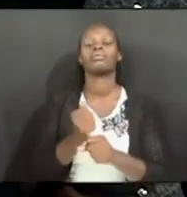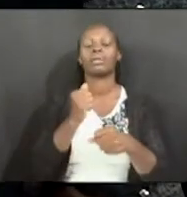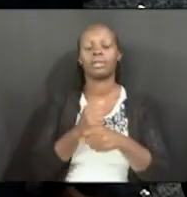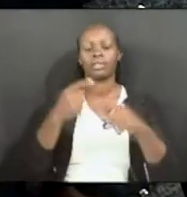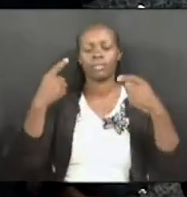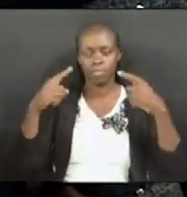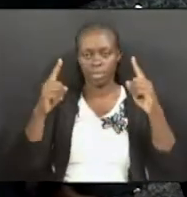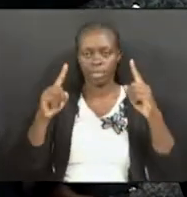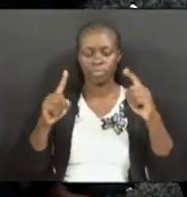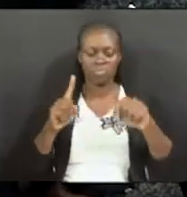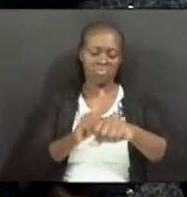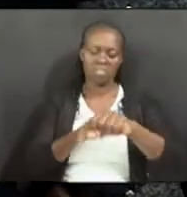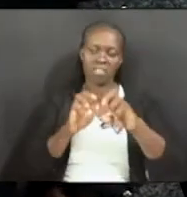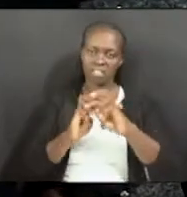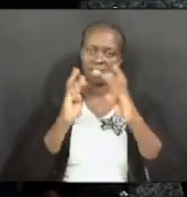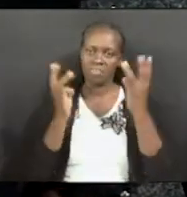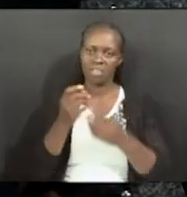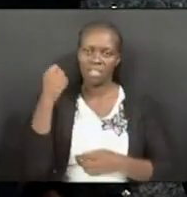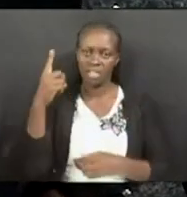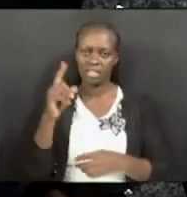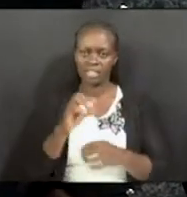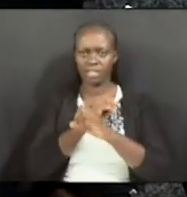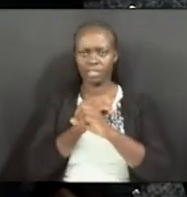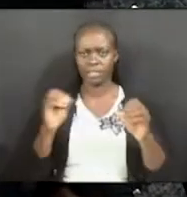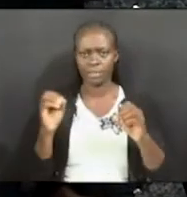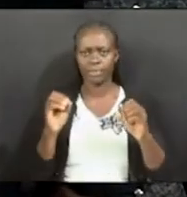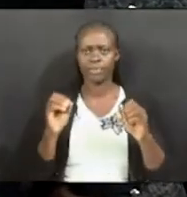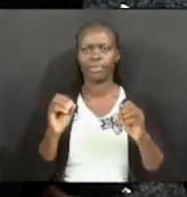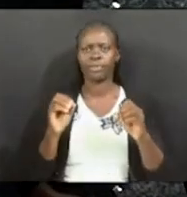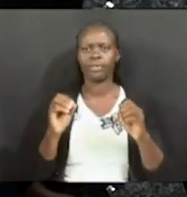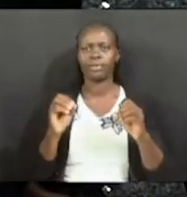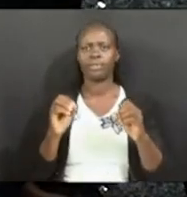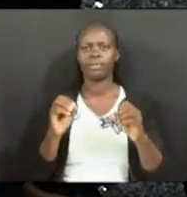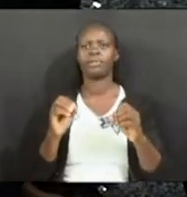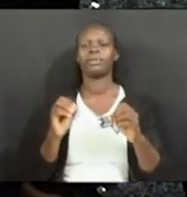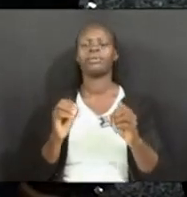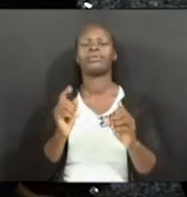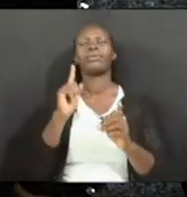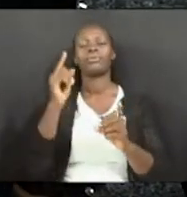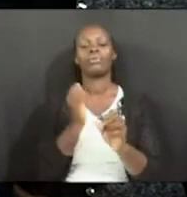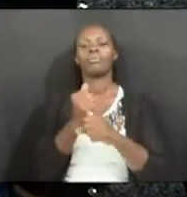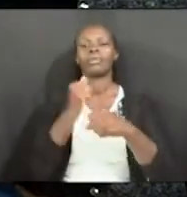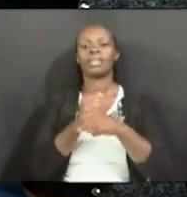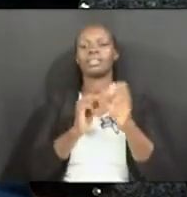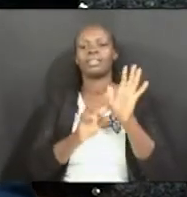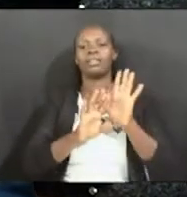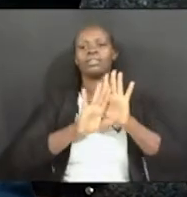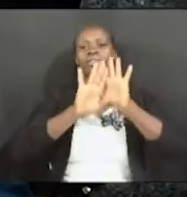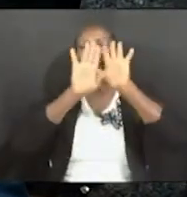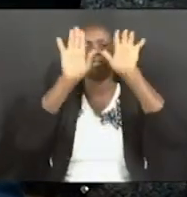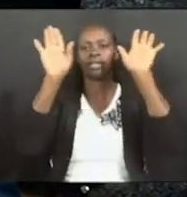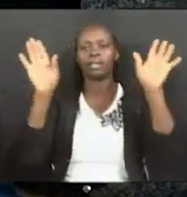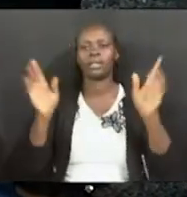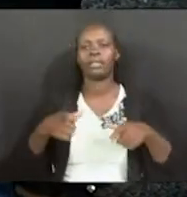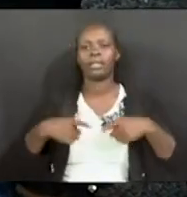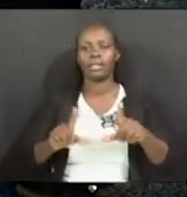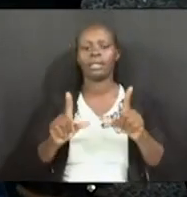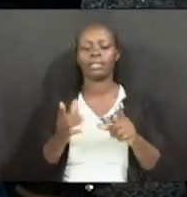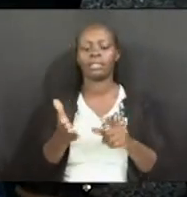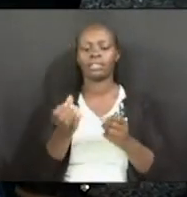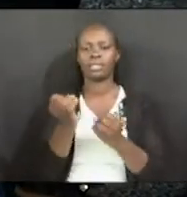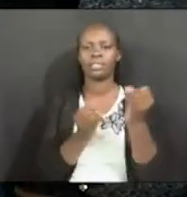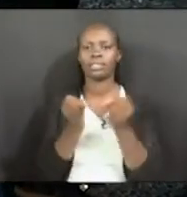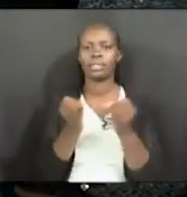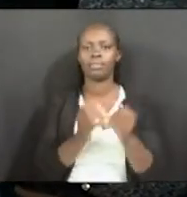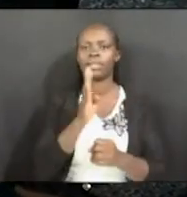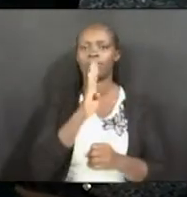know us, Father, you will know us. And you will make us to shine before the angels. Let this Sabbath be a blessed Sabbath